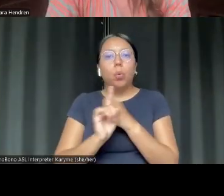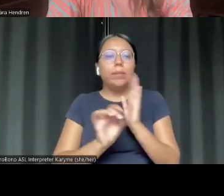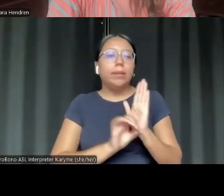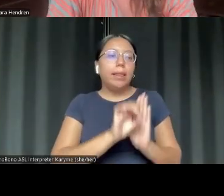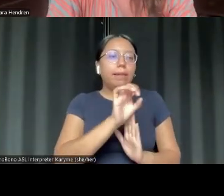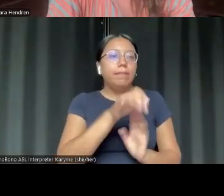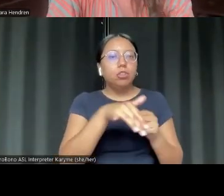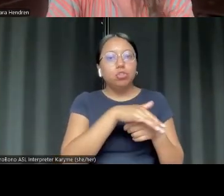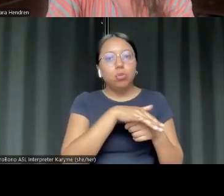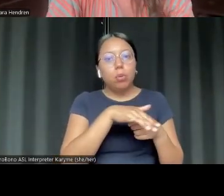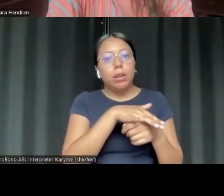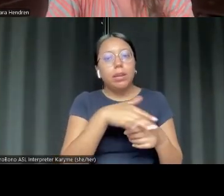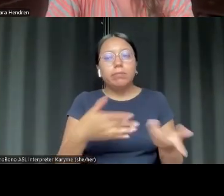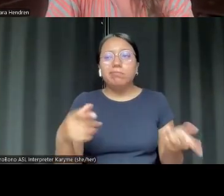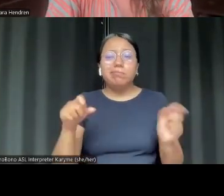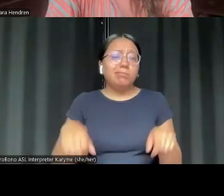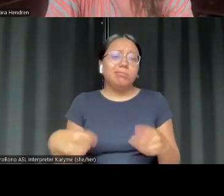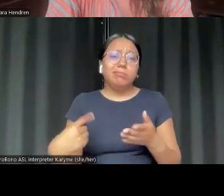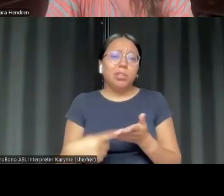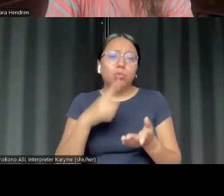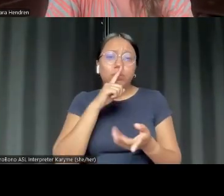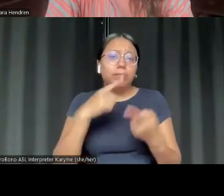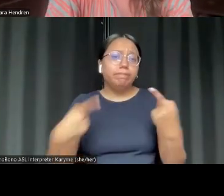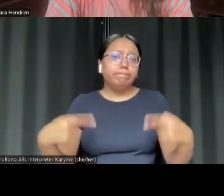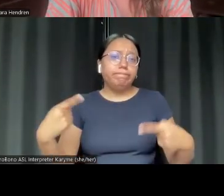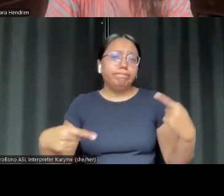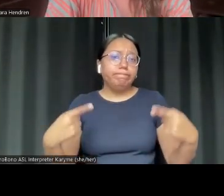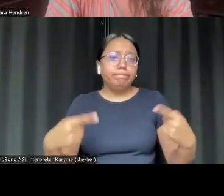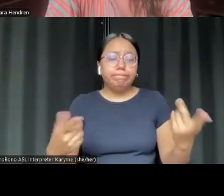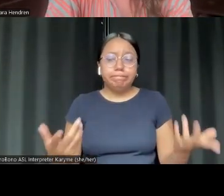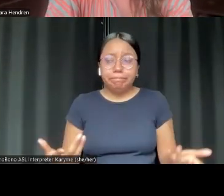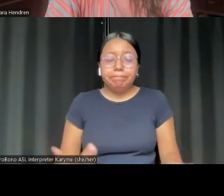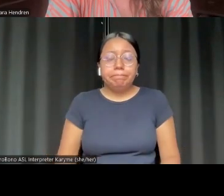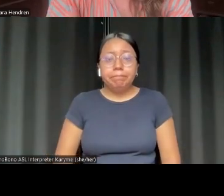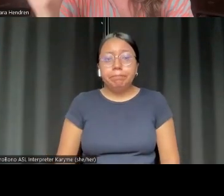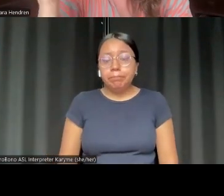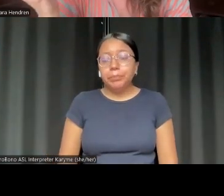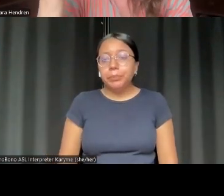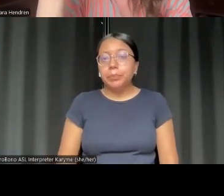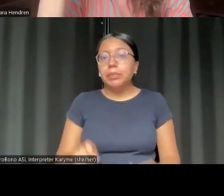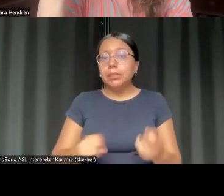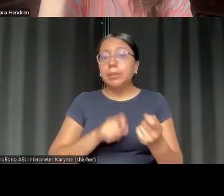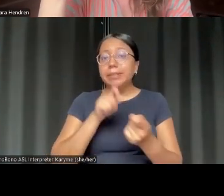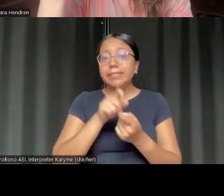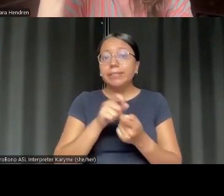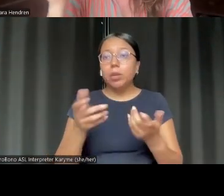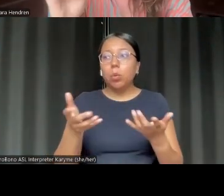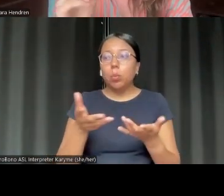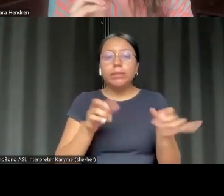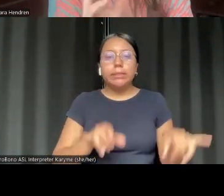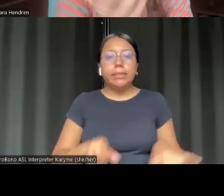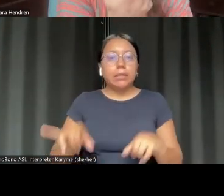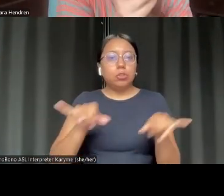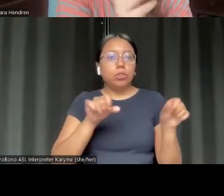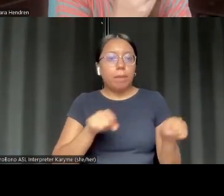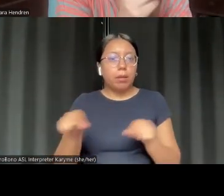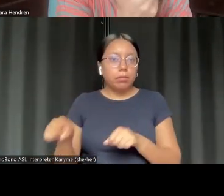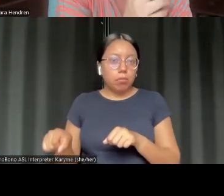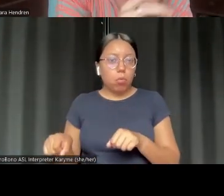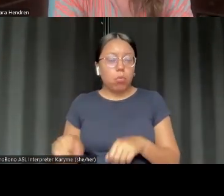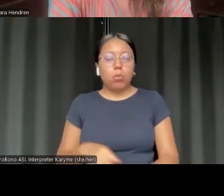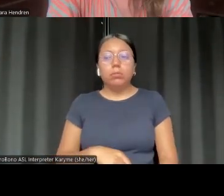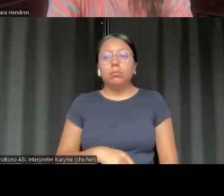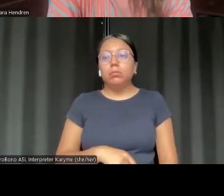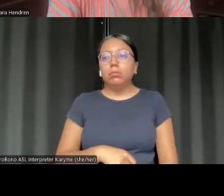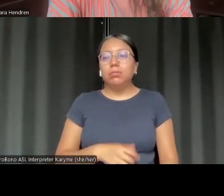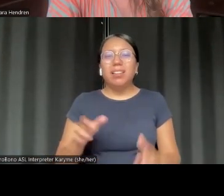debate this, right? There's lots of ways to think about it, but I do think being specific about what standardization makes possible, what the kind of